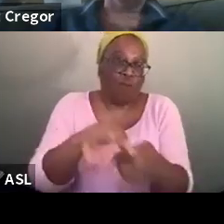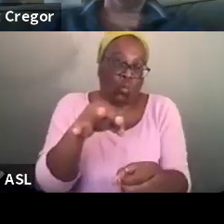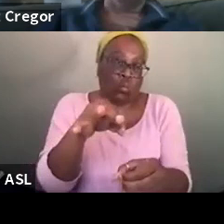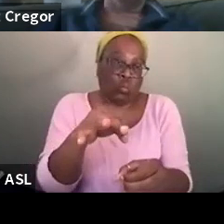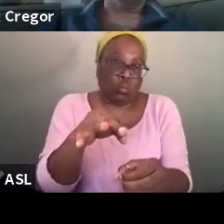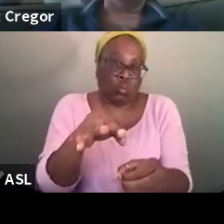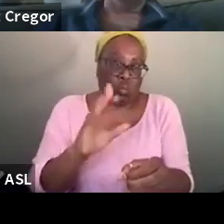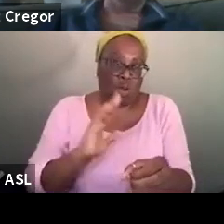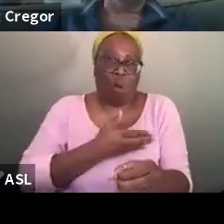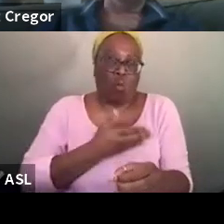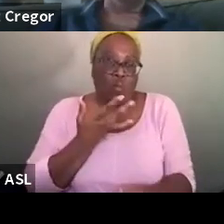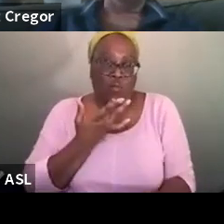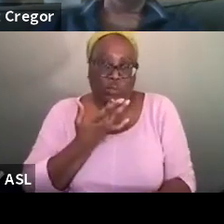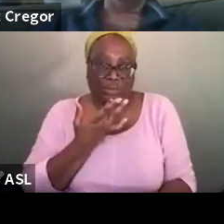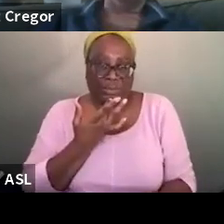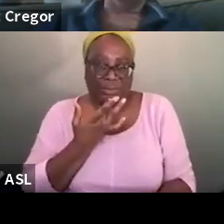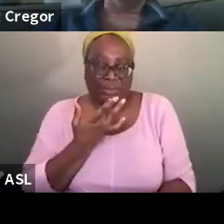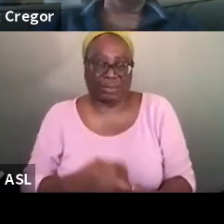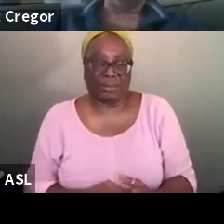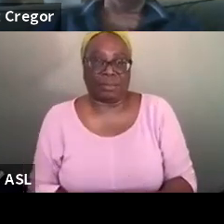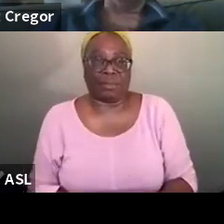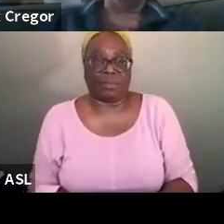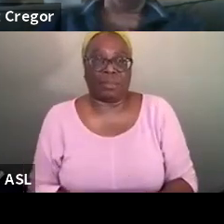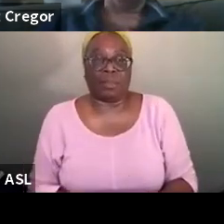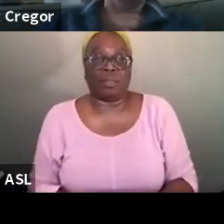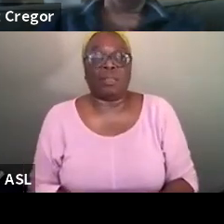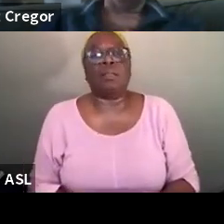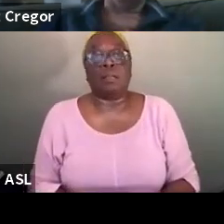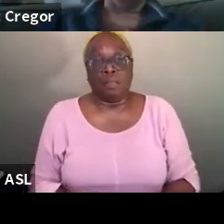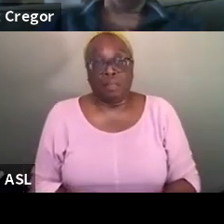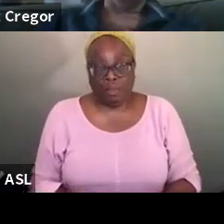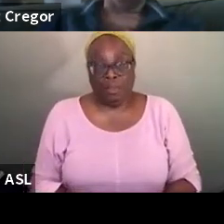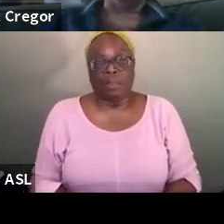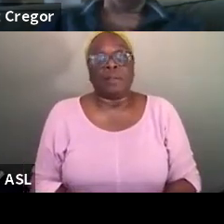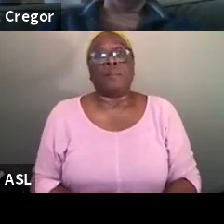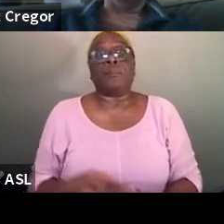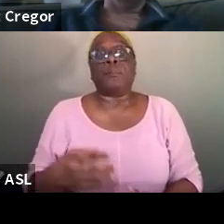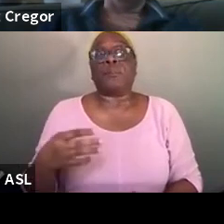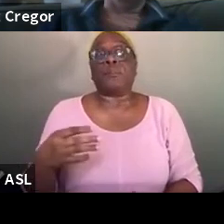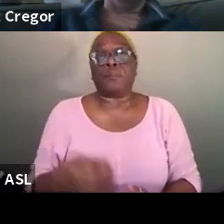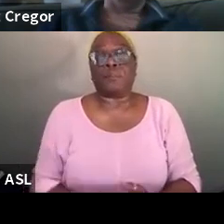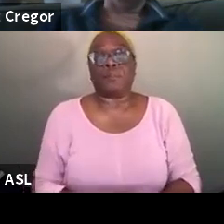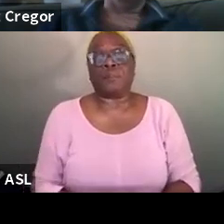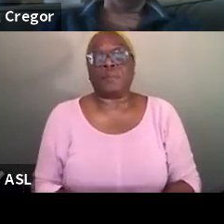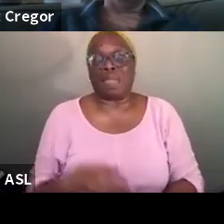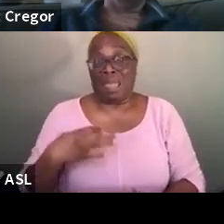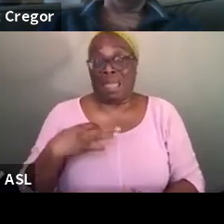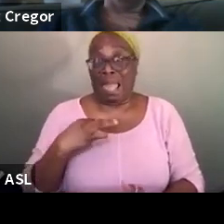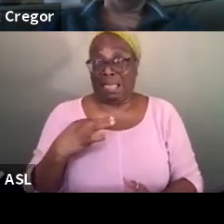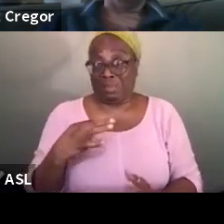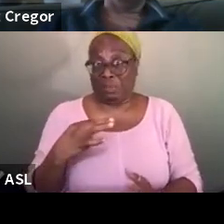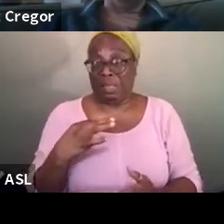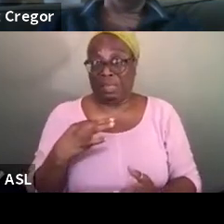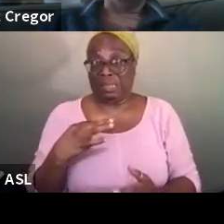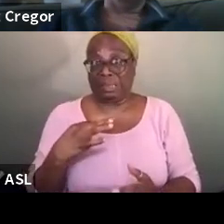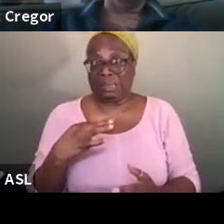our preference. As I understand it, the eligibility, and by the way, I am open to correction if